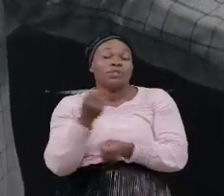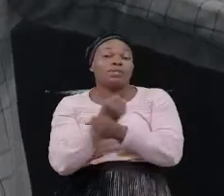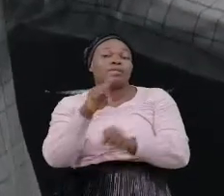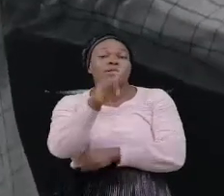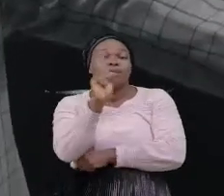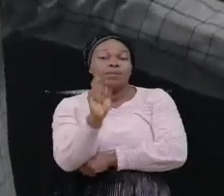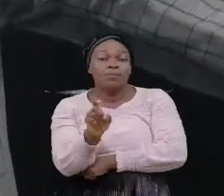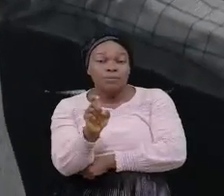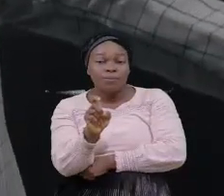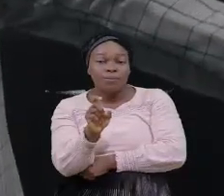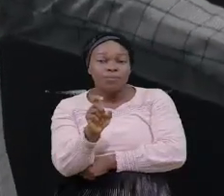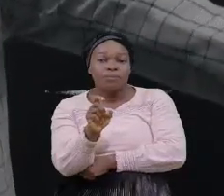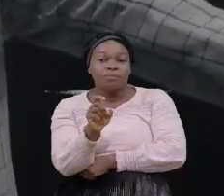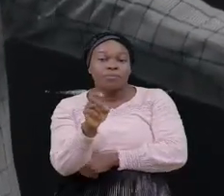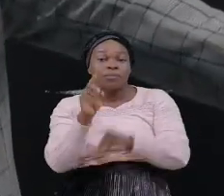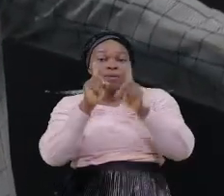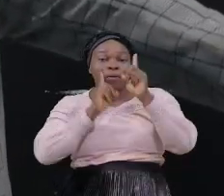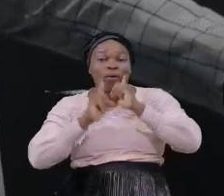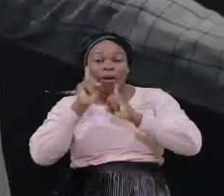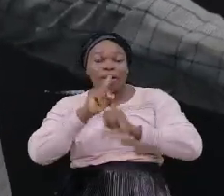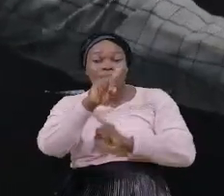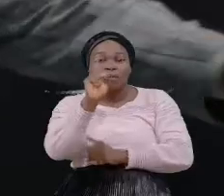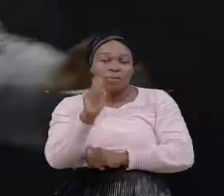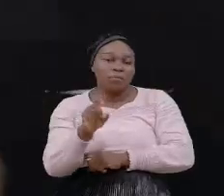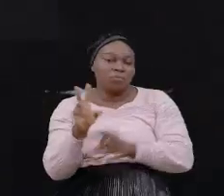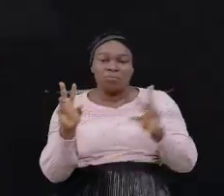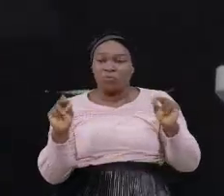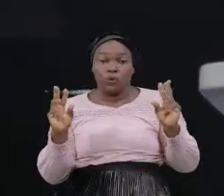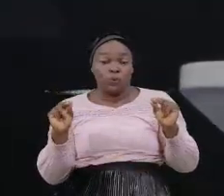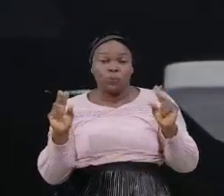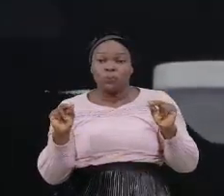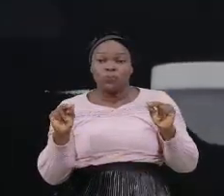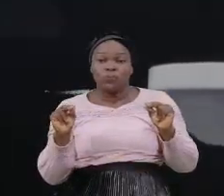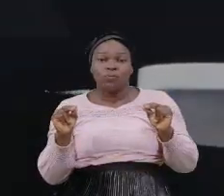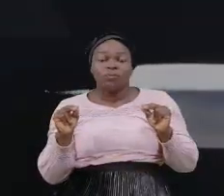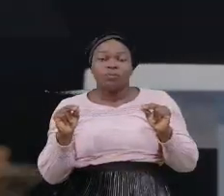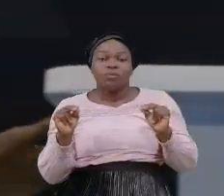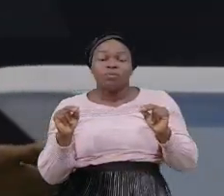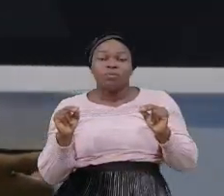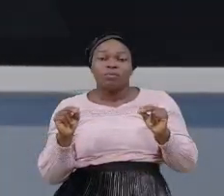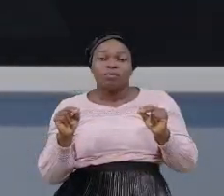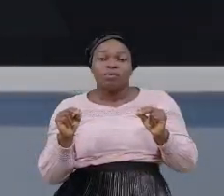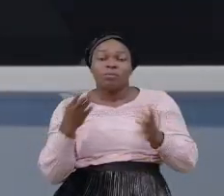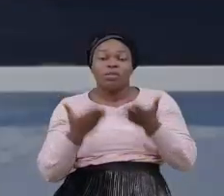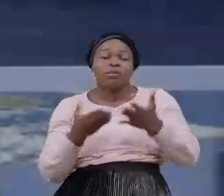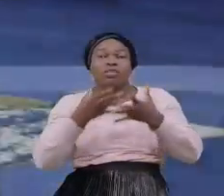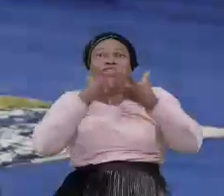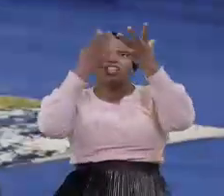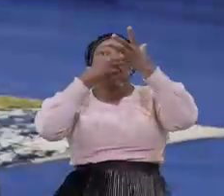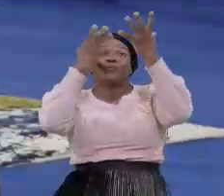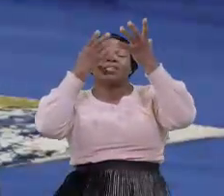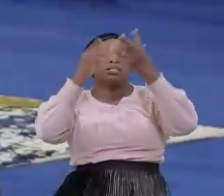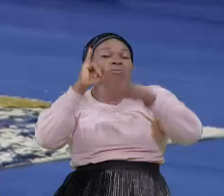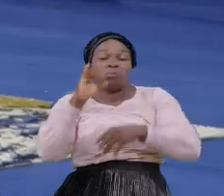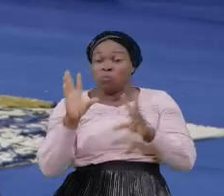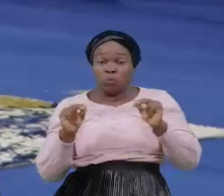Was he crying? He didn't cry. Was he shouting, shouting? He didn't shout. In his